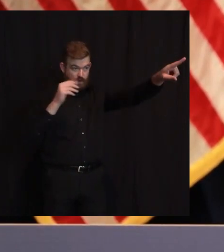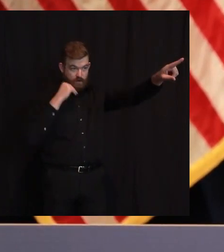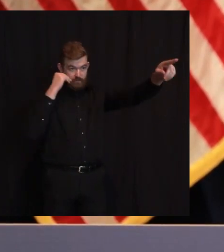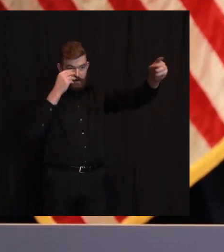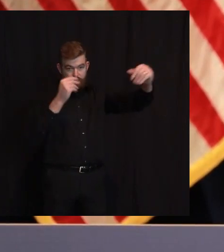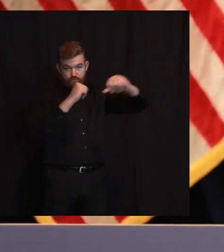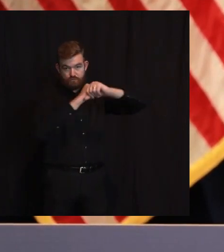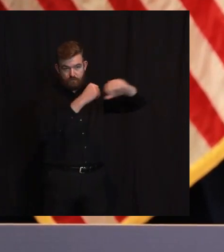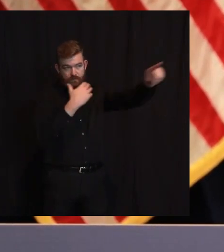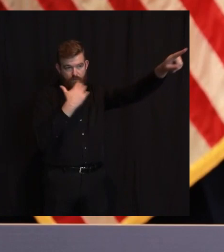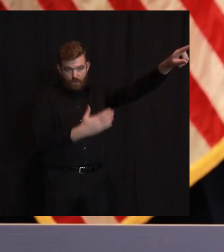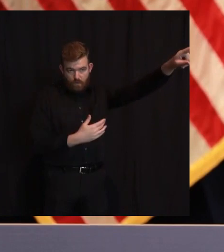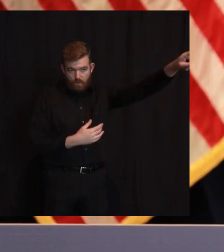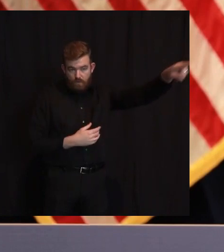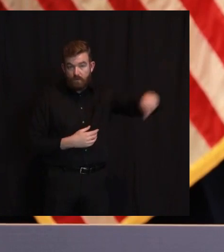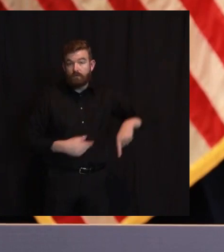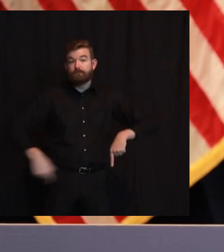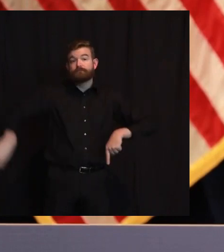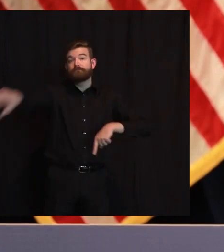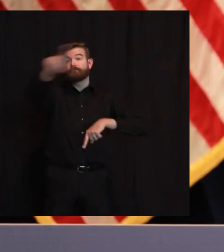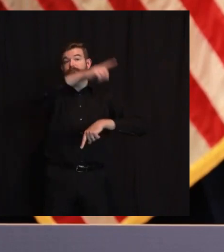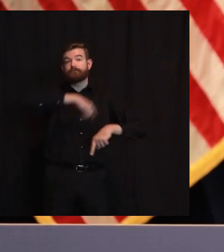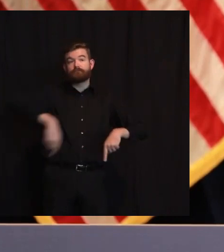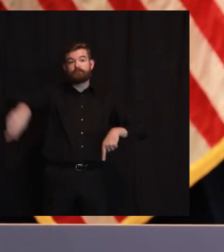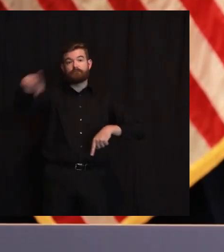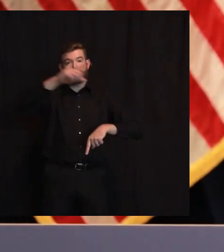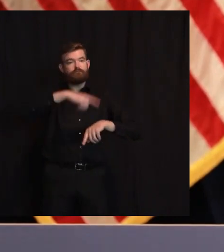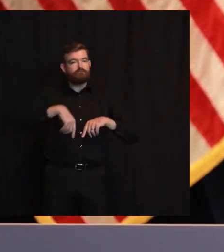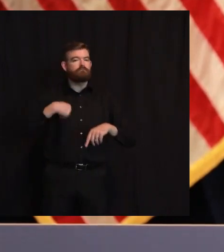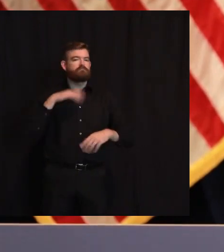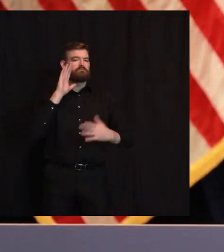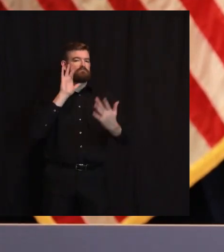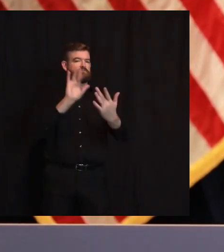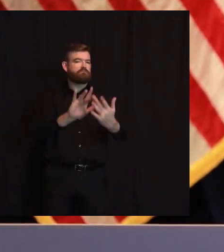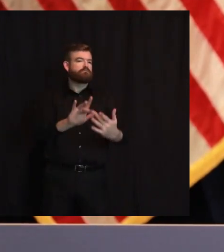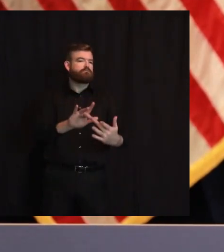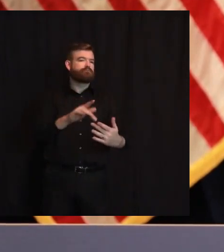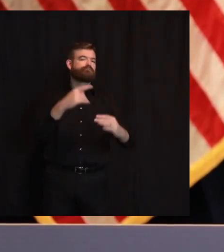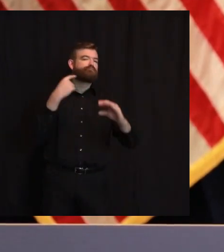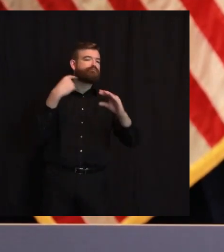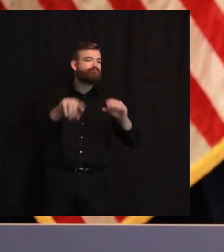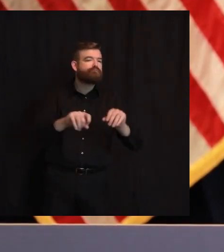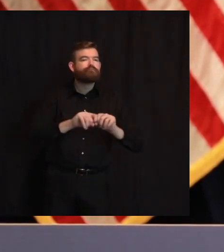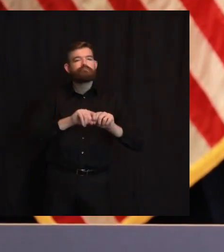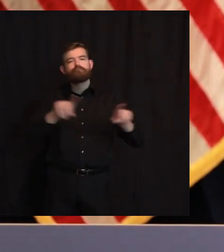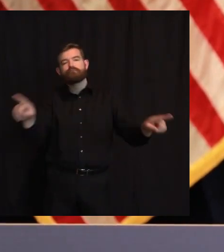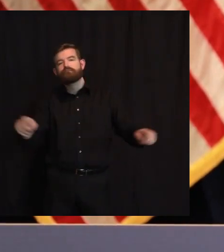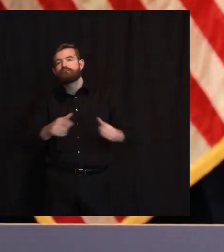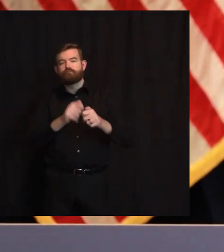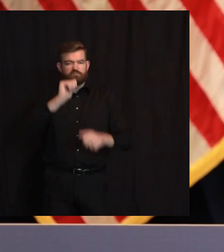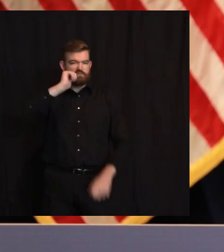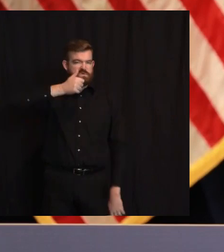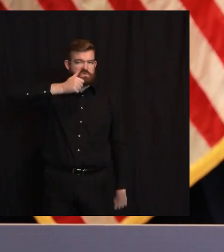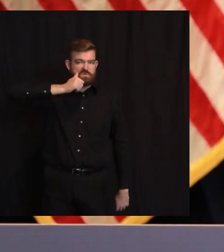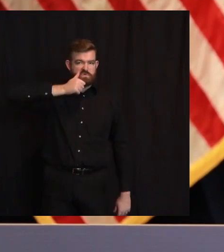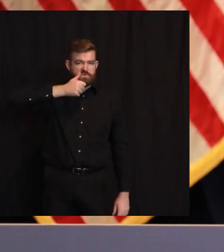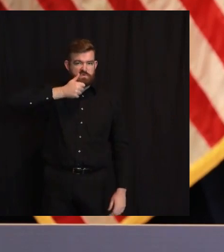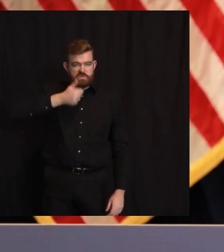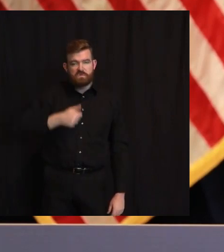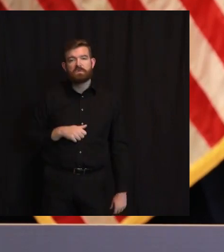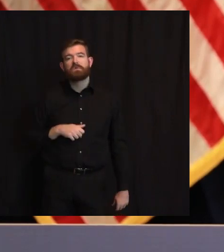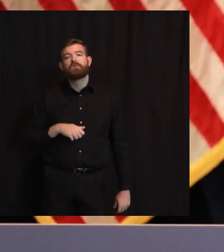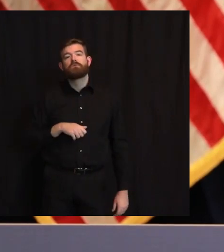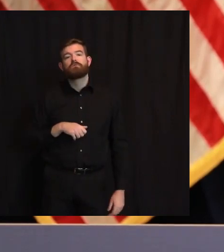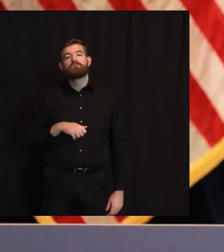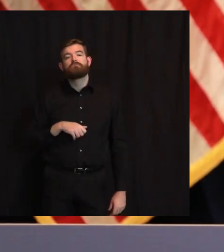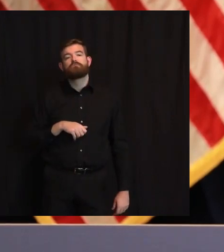to everybody else, we will be with you by virtual communication, Dan, tomorrow on so-called on paper